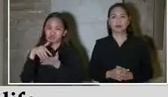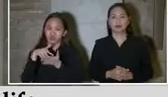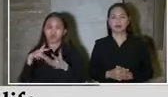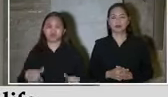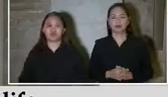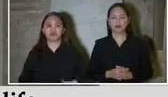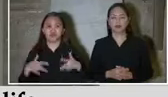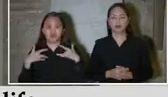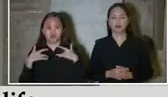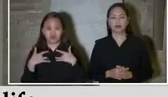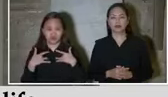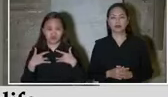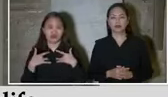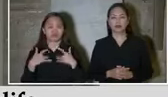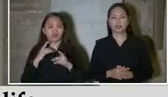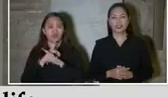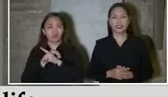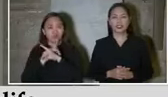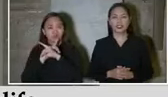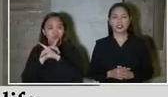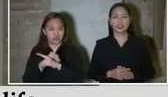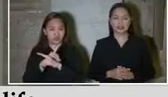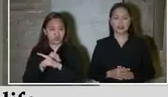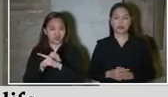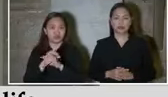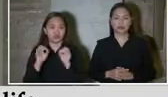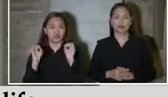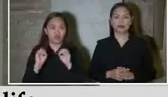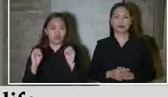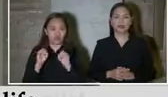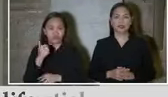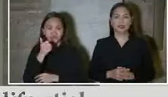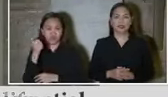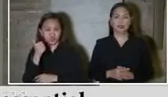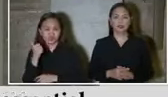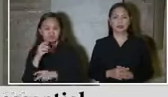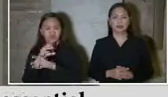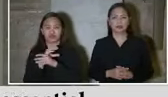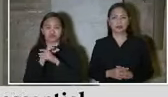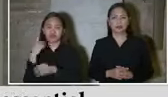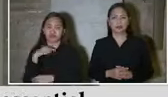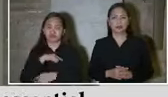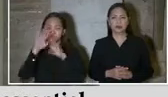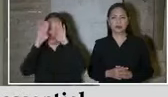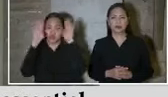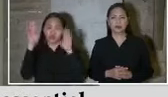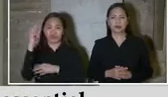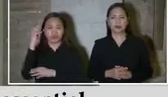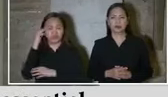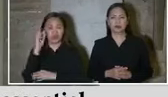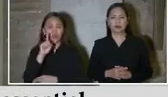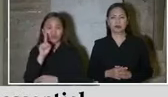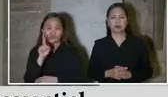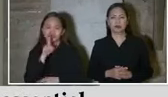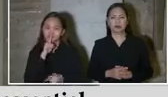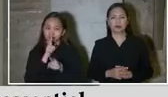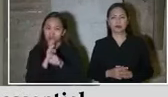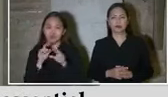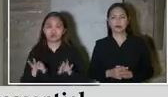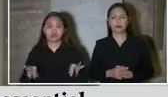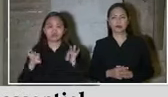life, shielding us when no one else dared to shelter us, and opening our minds to what is really